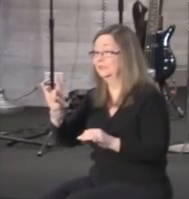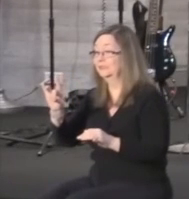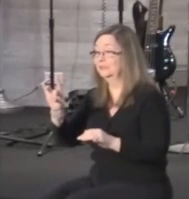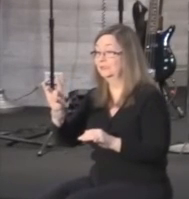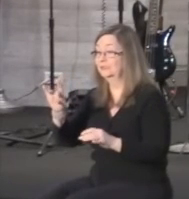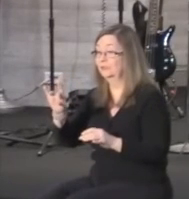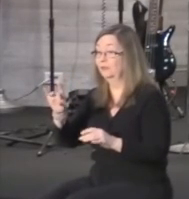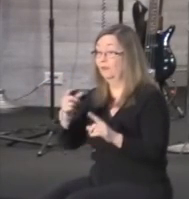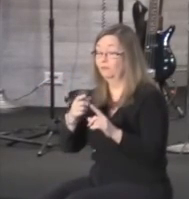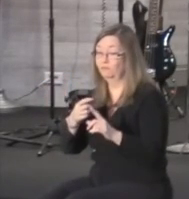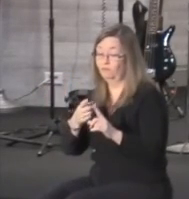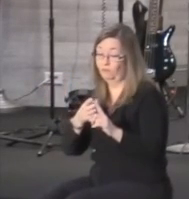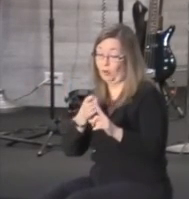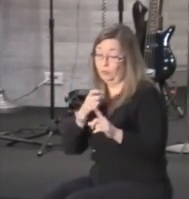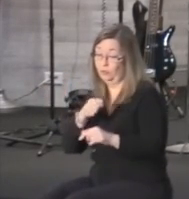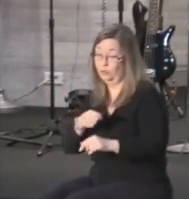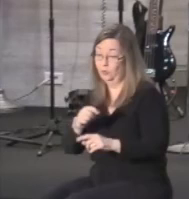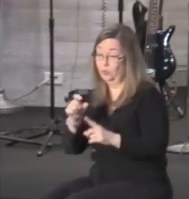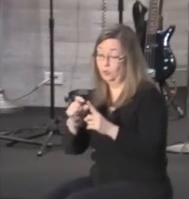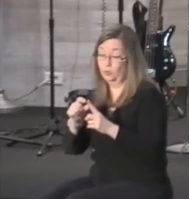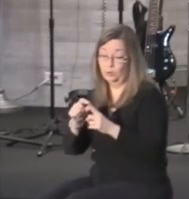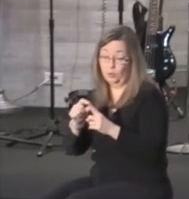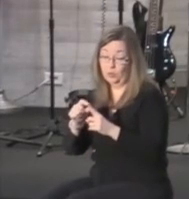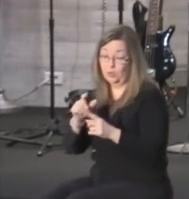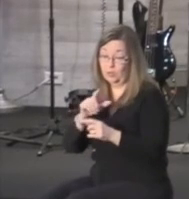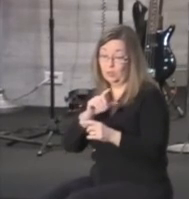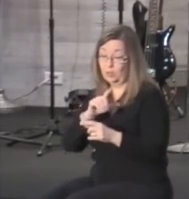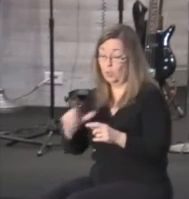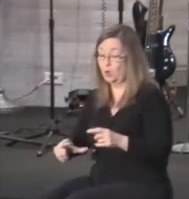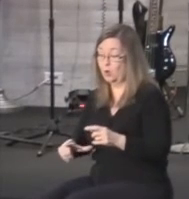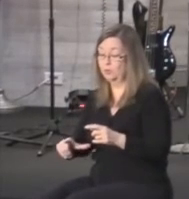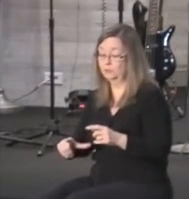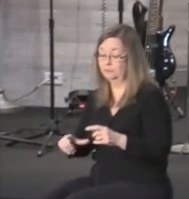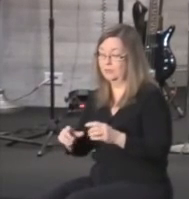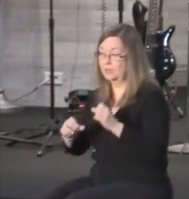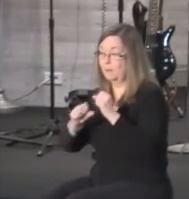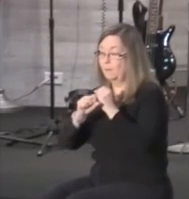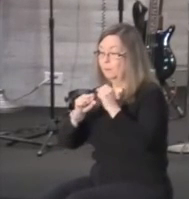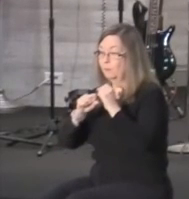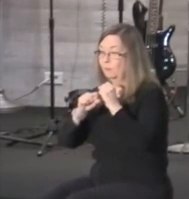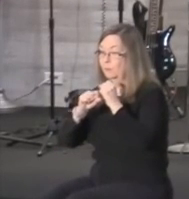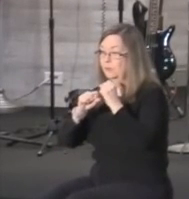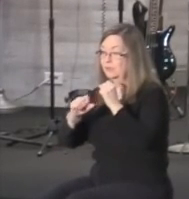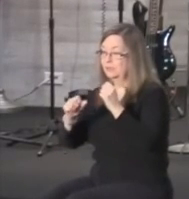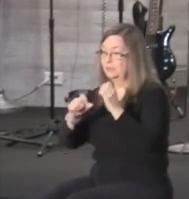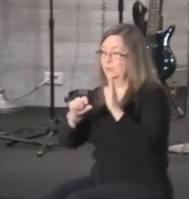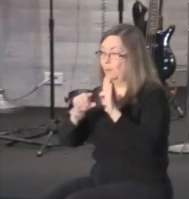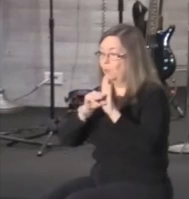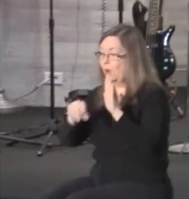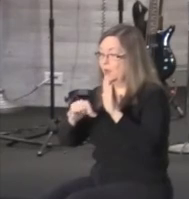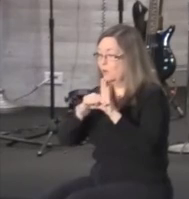For from you the word of the Lord sounded, the word of the Lord sounded forth. That word sounded forth